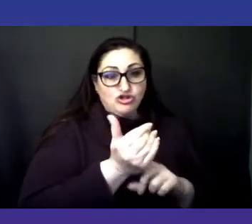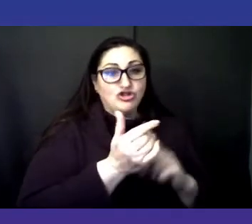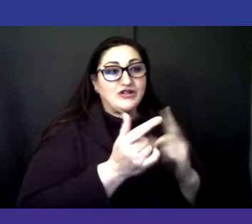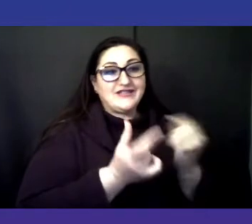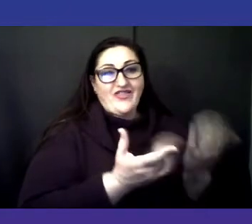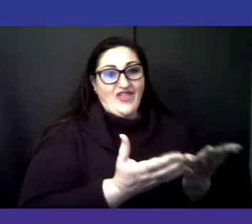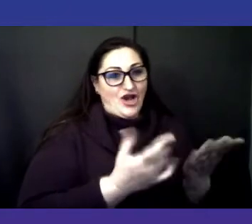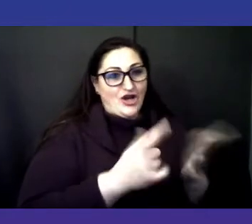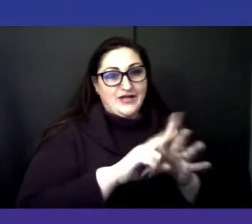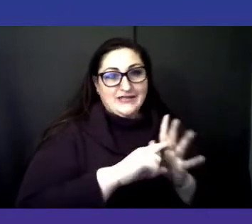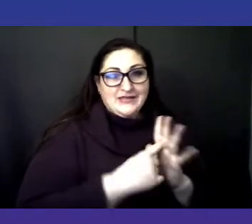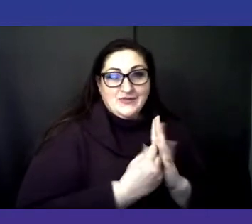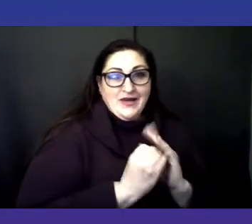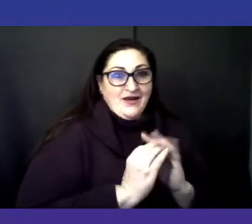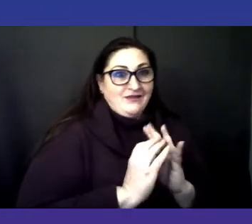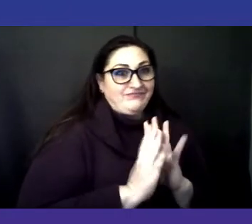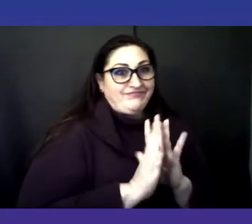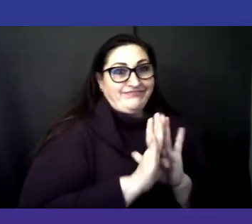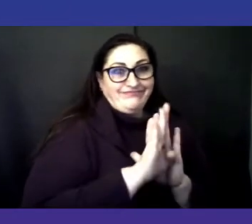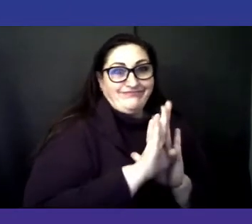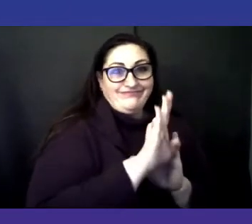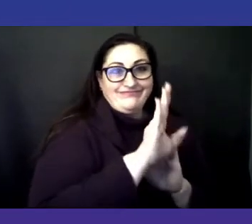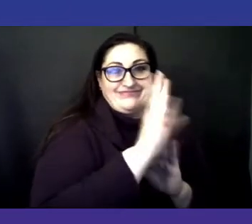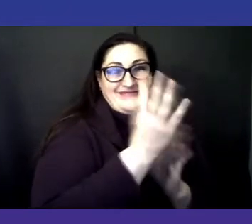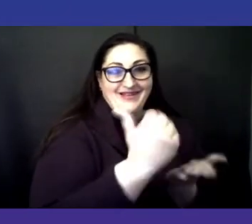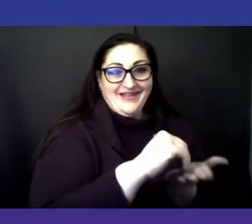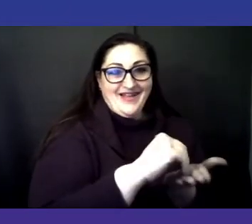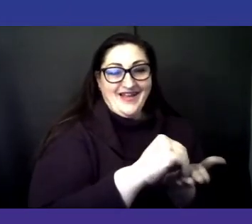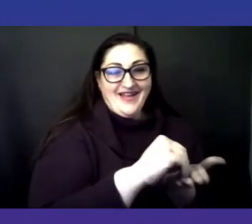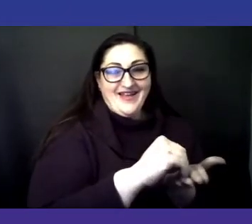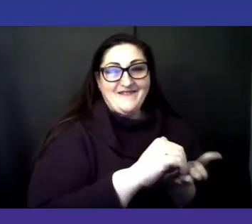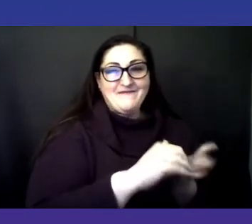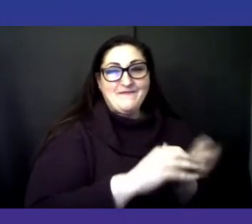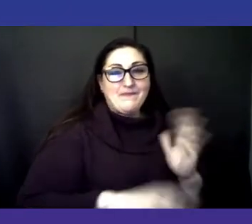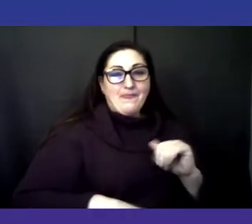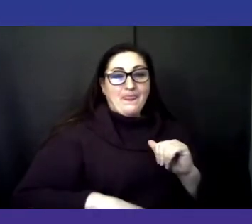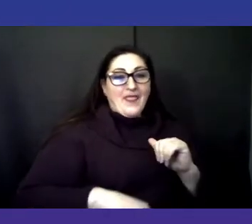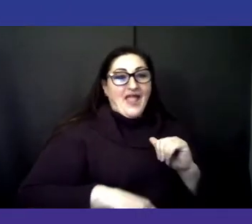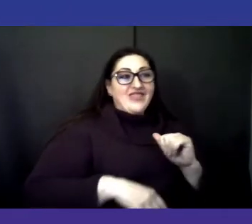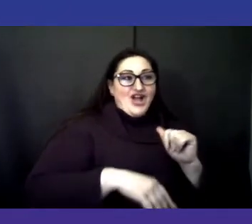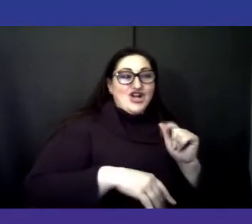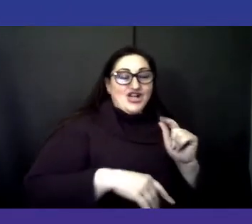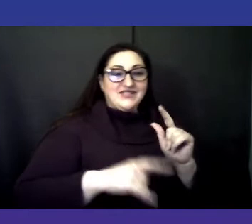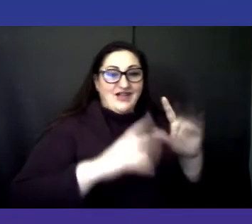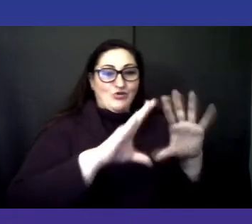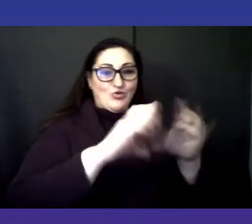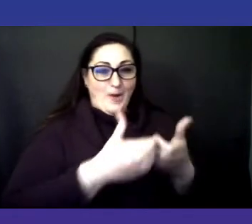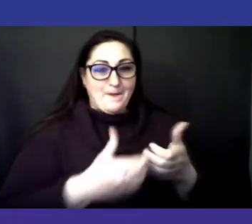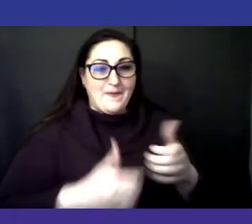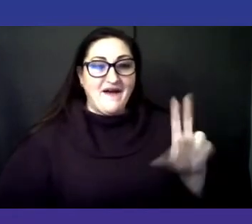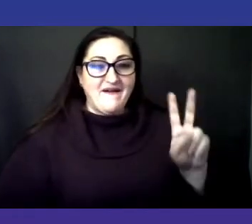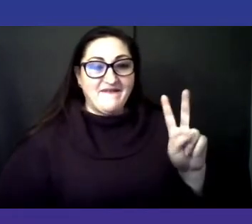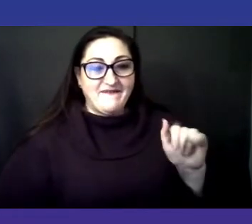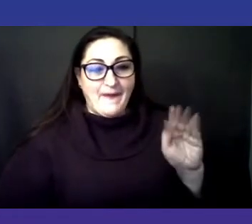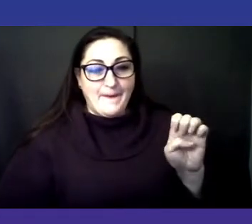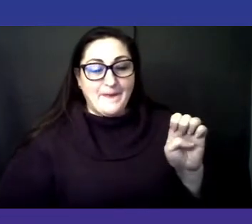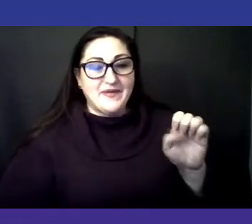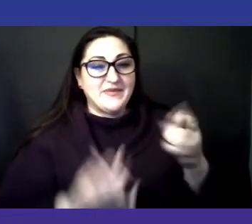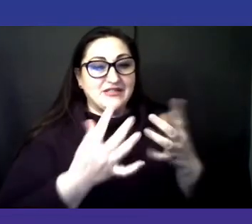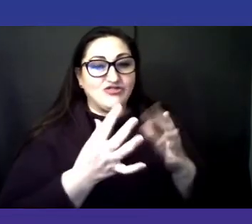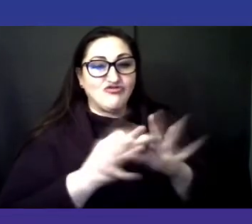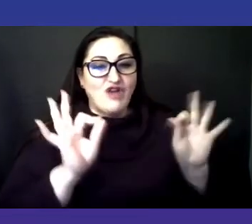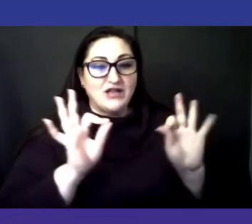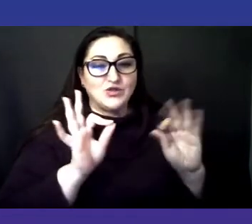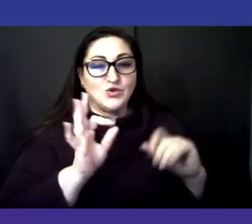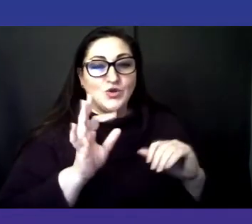right? So it's in the forefront. We're in a co-working space called Vai Vai. Vai Vai means wealth. In Hawaiian, Vai just means freshwater. So when you have a lot of fresh